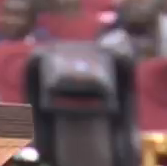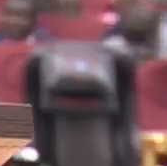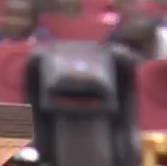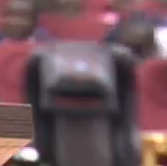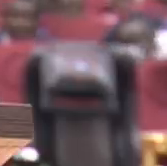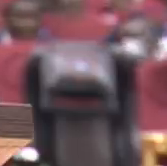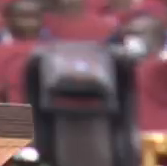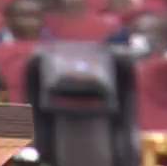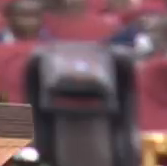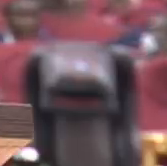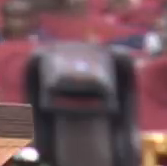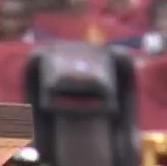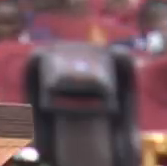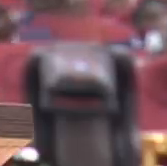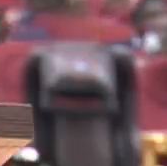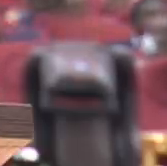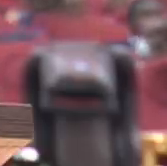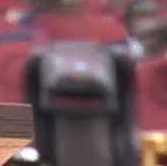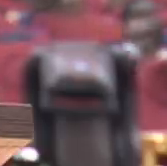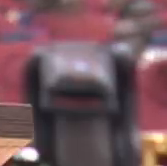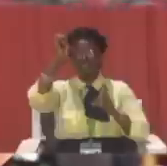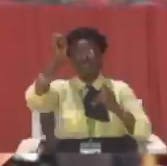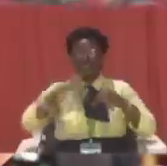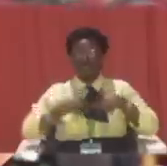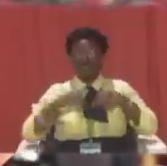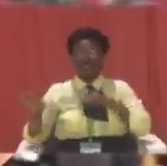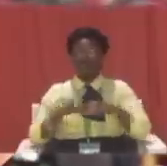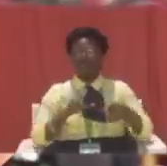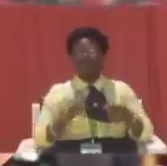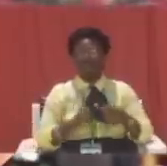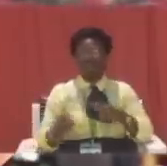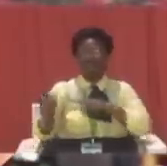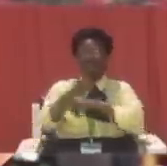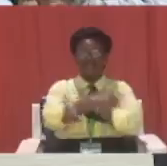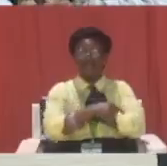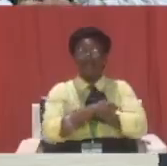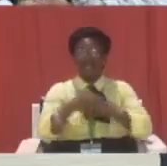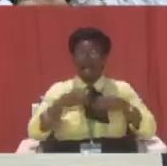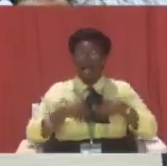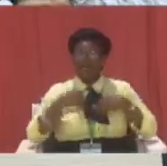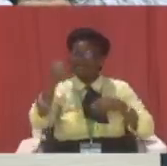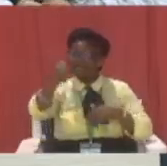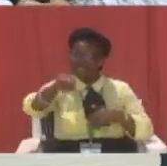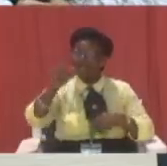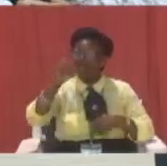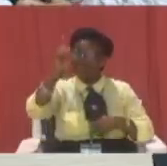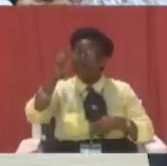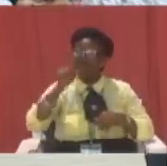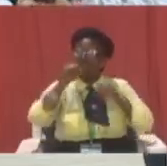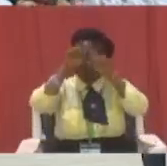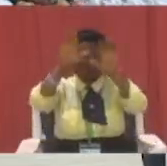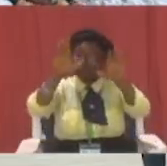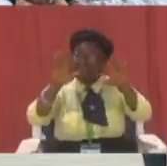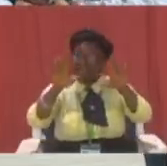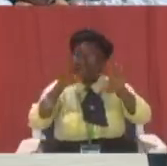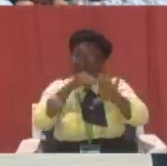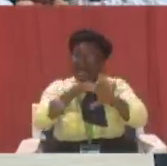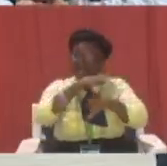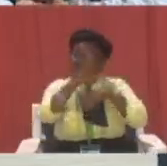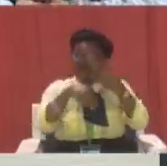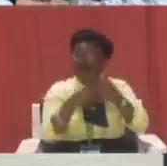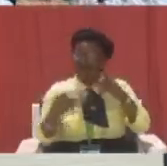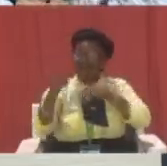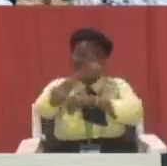done today. Has anyone been blessed at all today? If you have been blessed, let God hear your shout